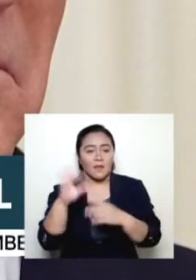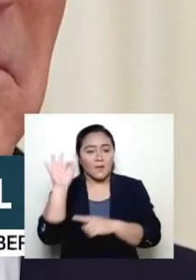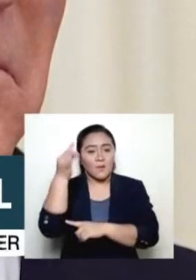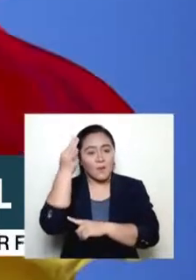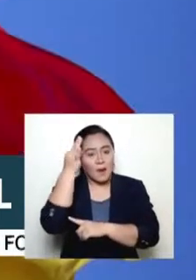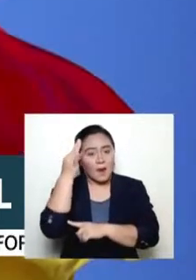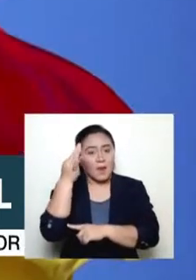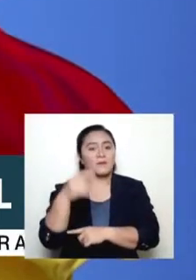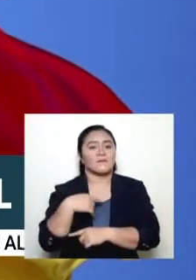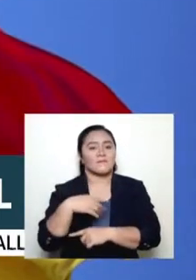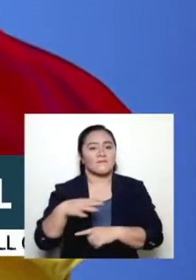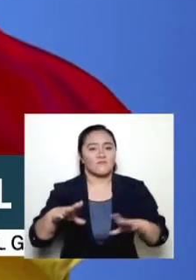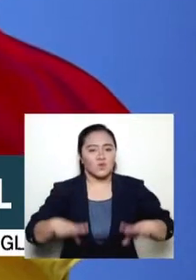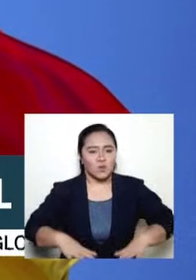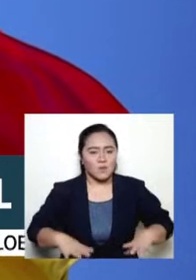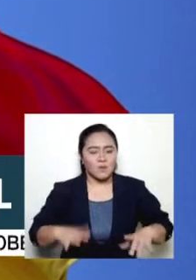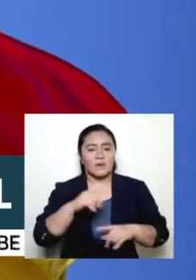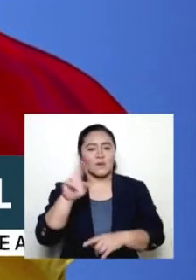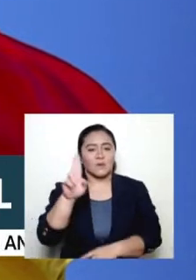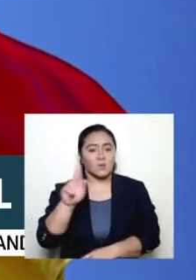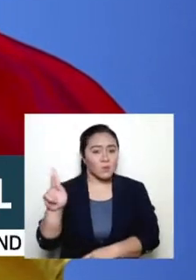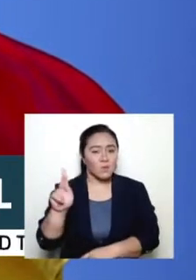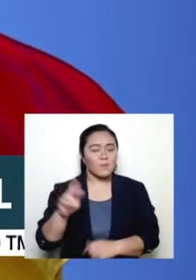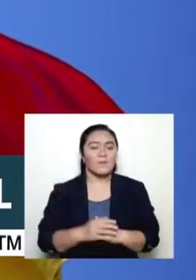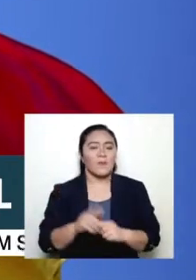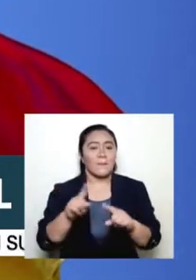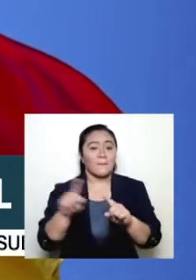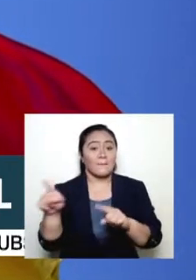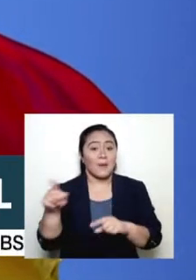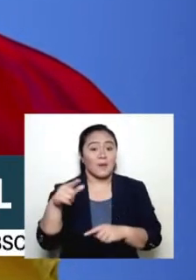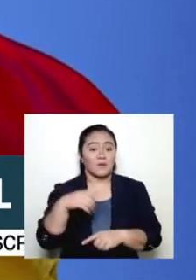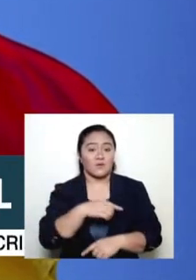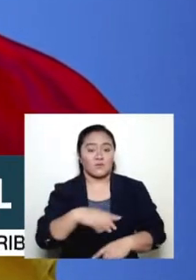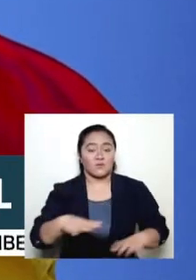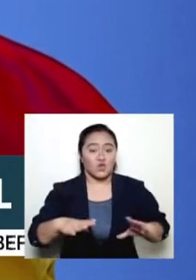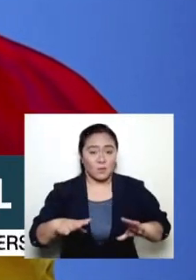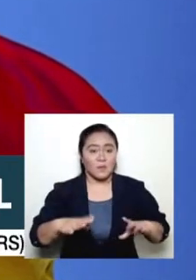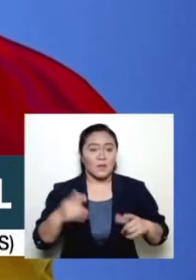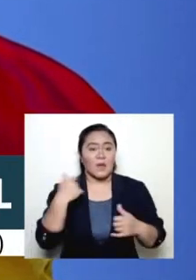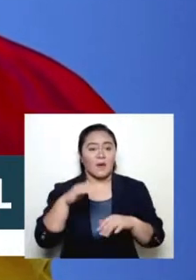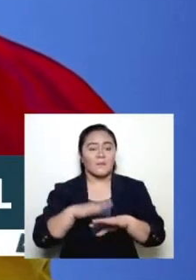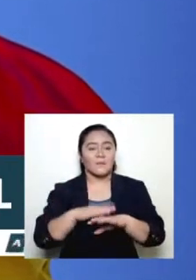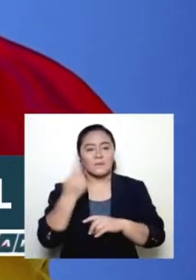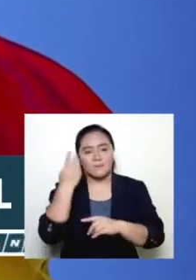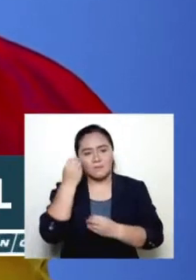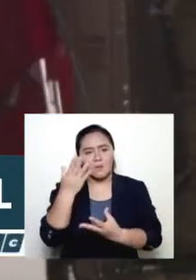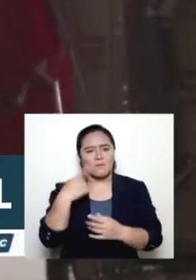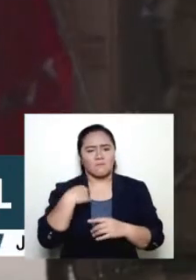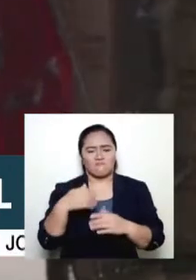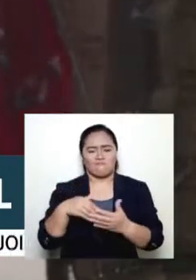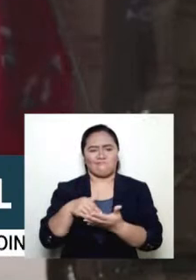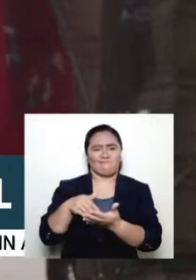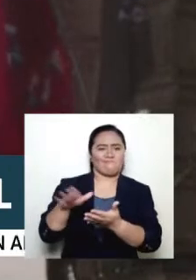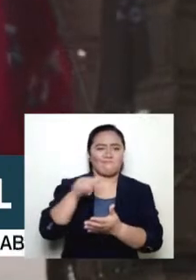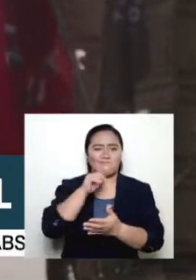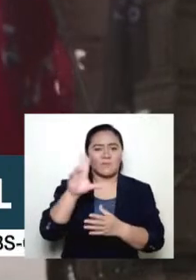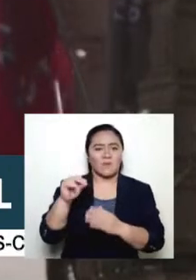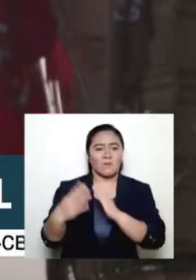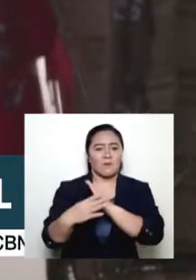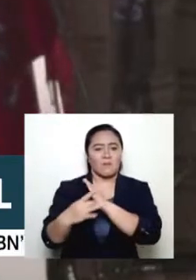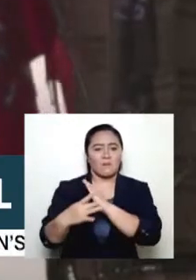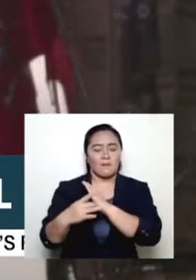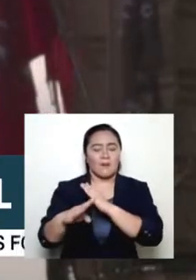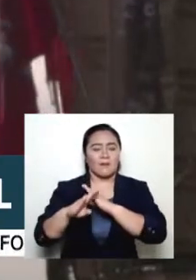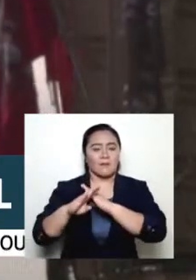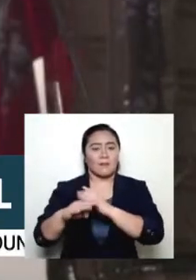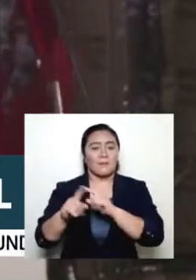United Kingdom. But Germany, the biggest buyer of Russian crude oil, has so far rejected pressure for a ban. The United States,